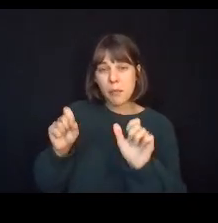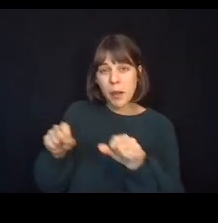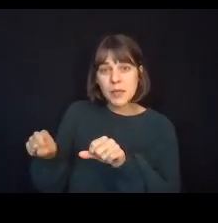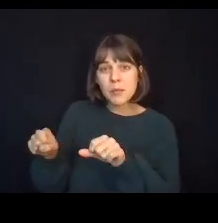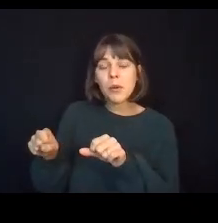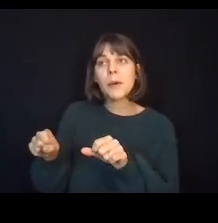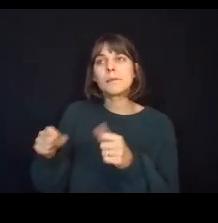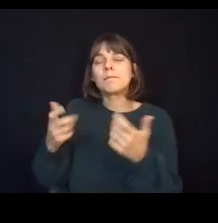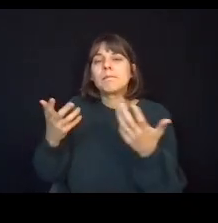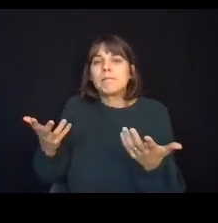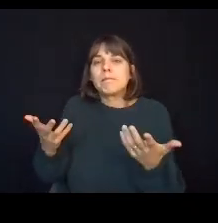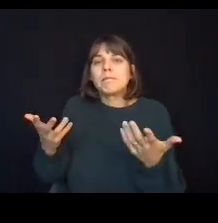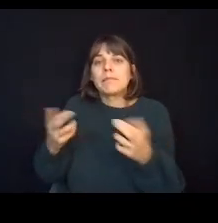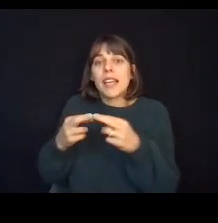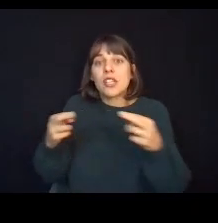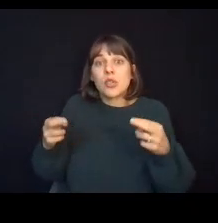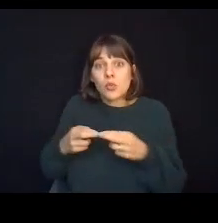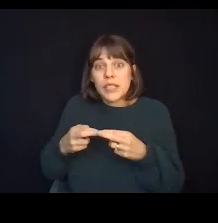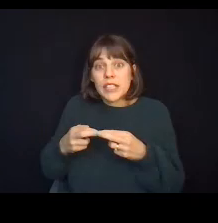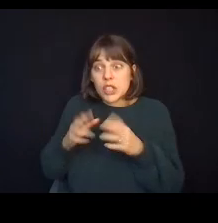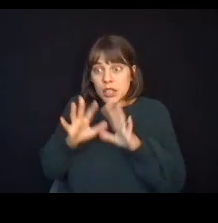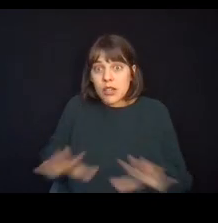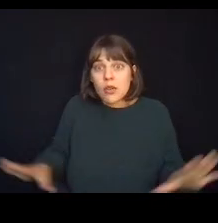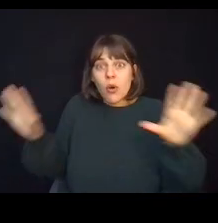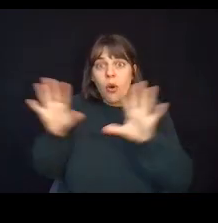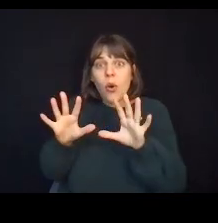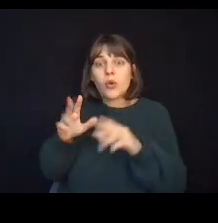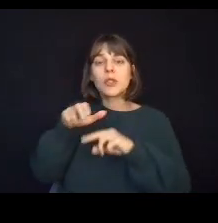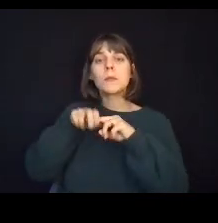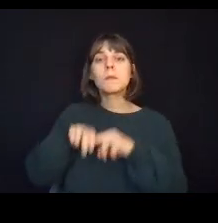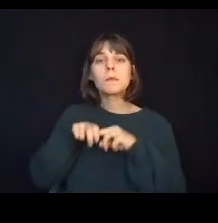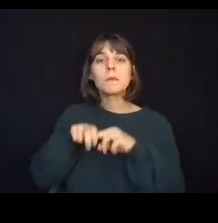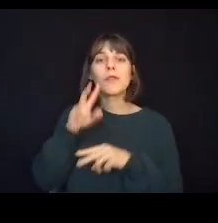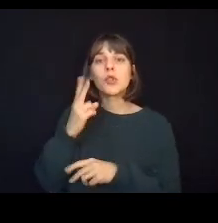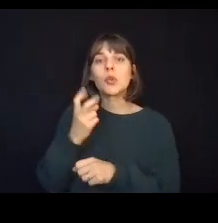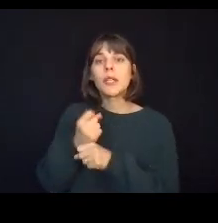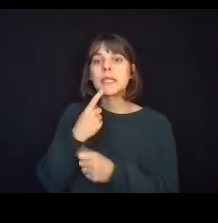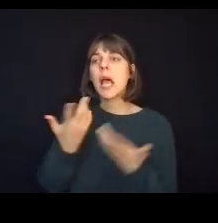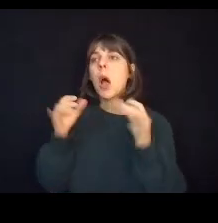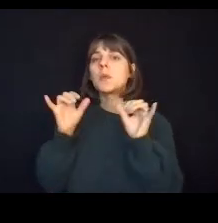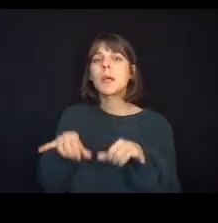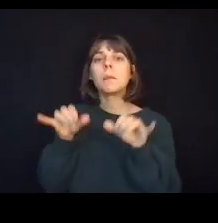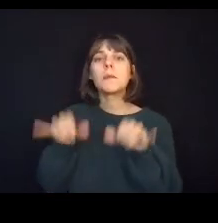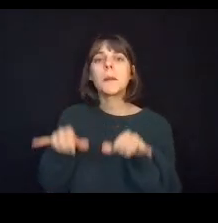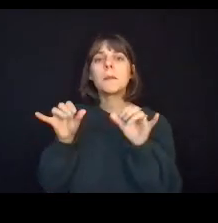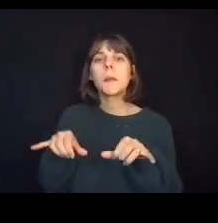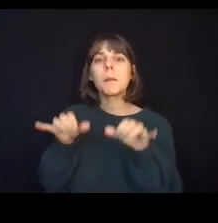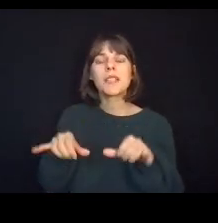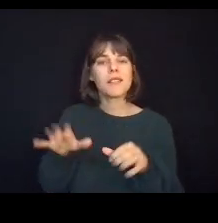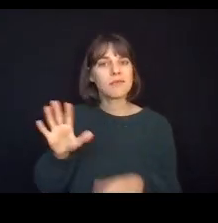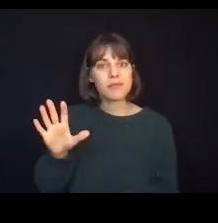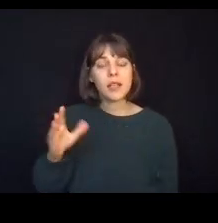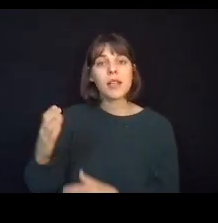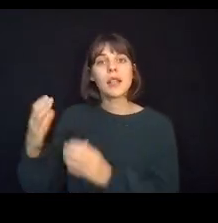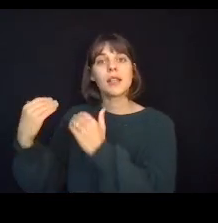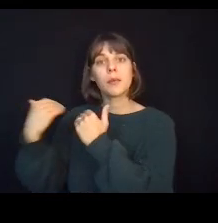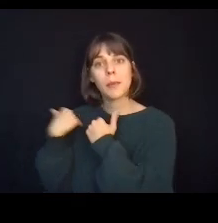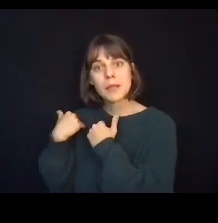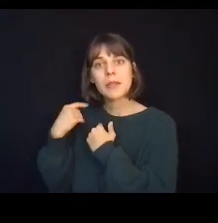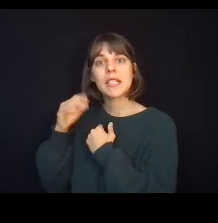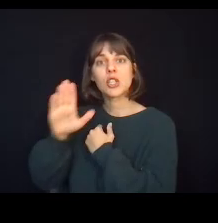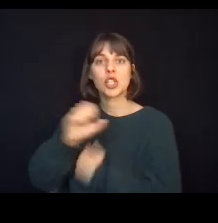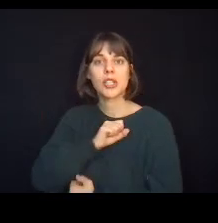definitely not for a region, for us to sit here for the next 2 years and say, we're just going to continue to do the exact same thing. Now, the burden is absolutely on your staff